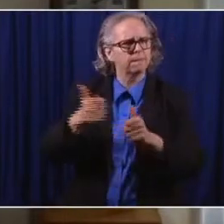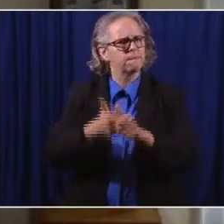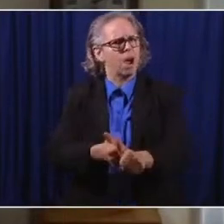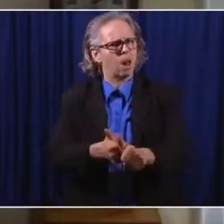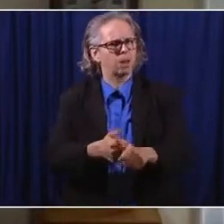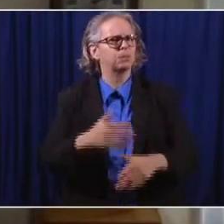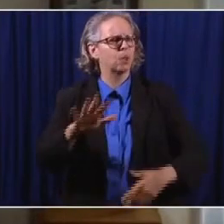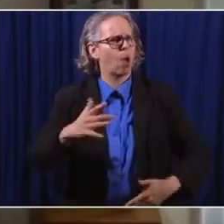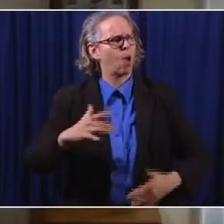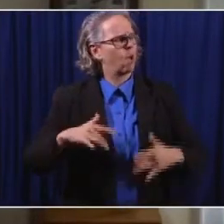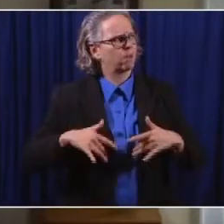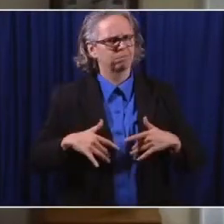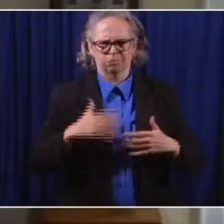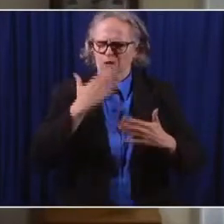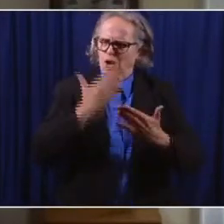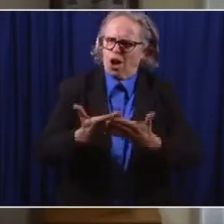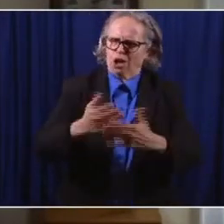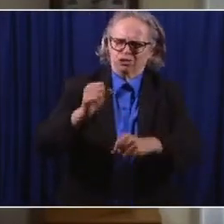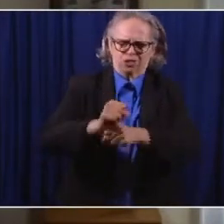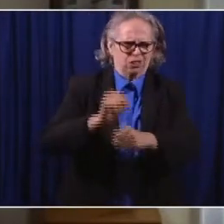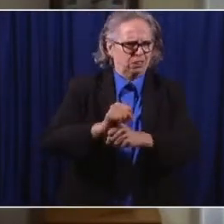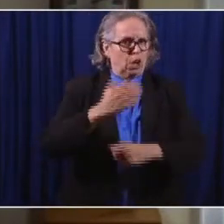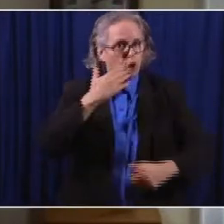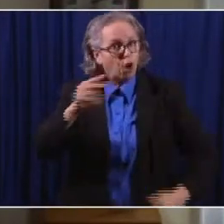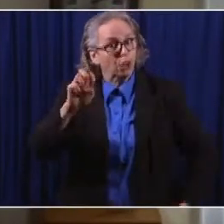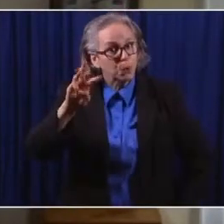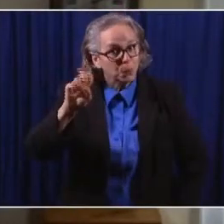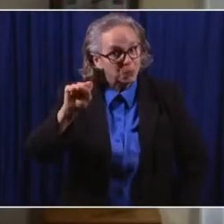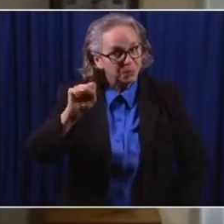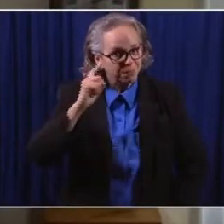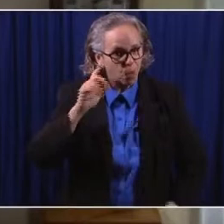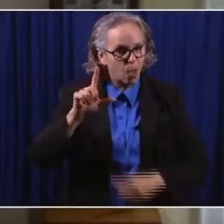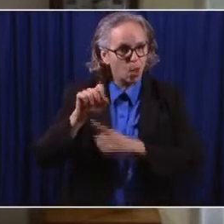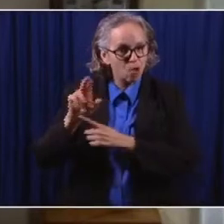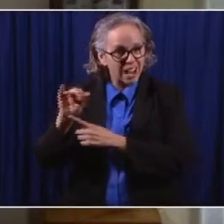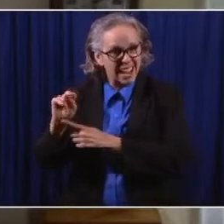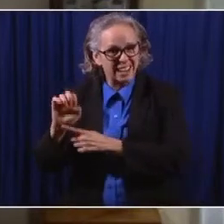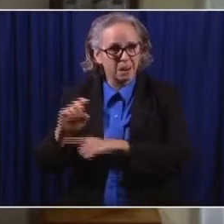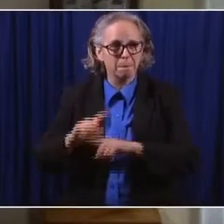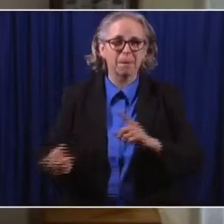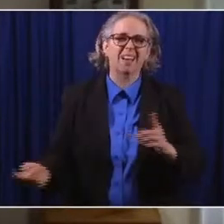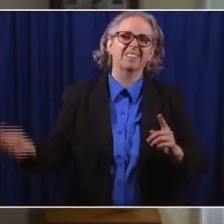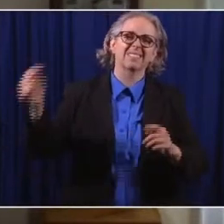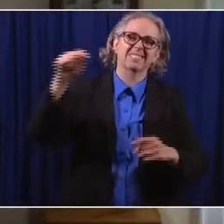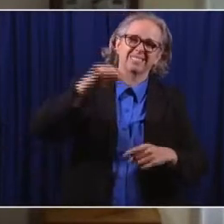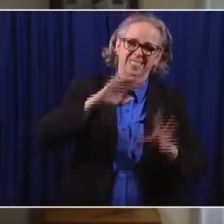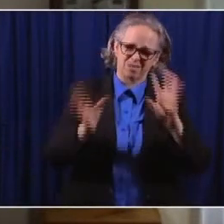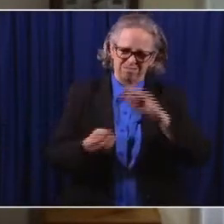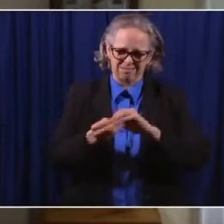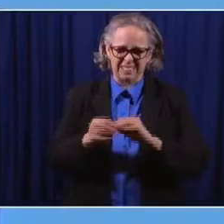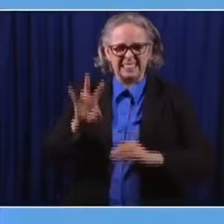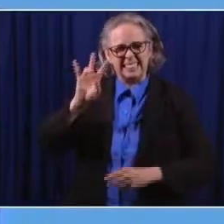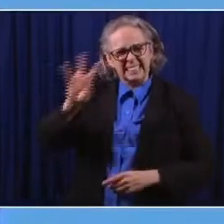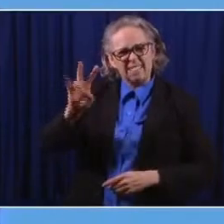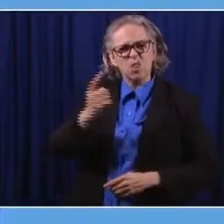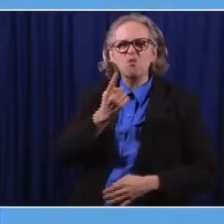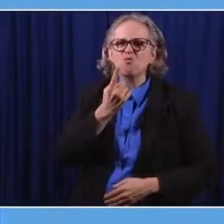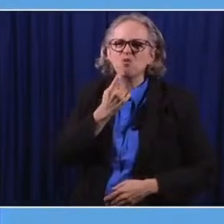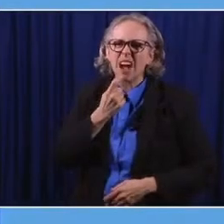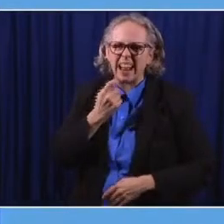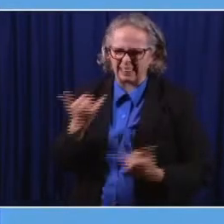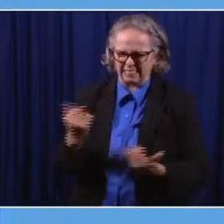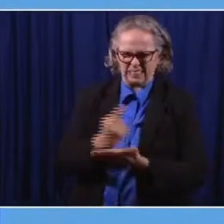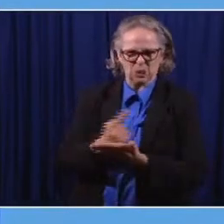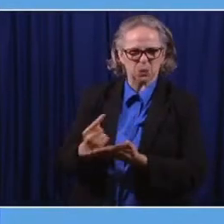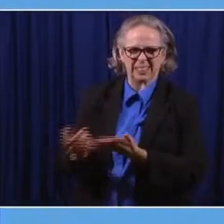still have counties that are red. 7 counties this week: Butler, Lucas, Mercer, Montgomery, Preble, Putnam, and